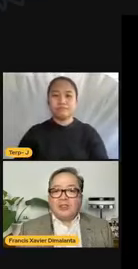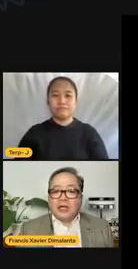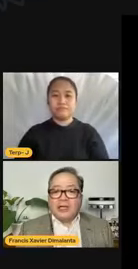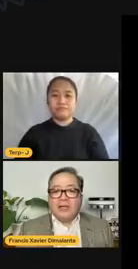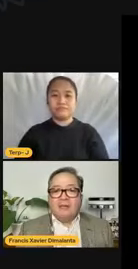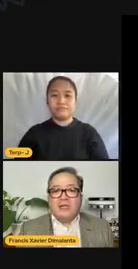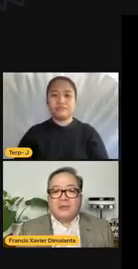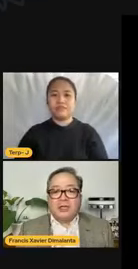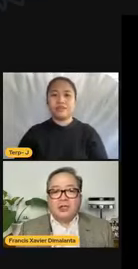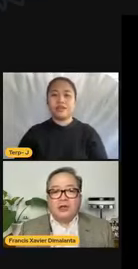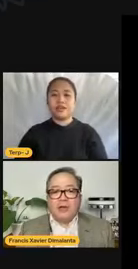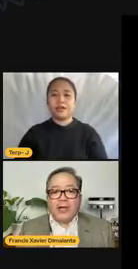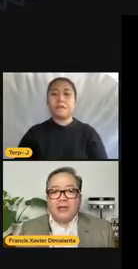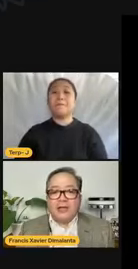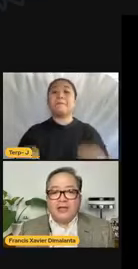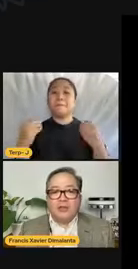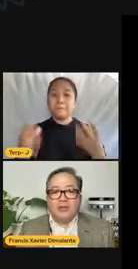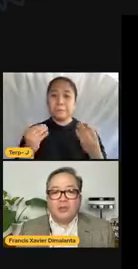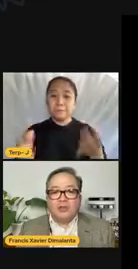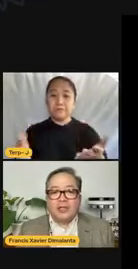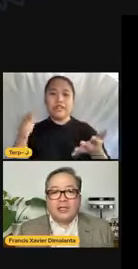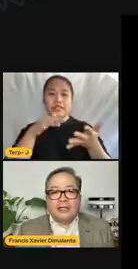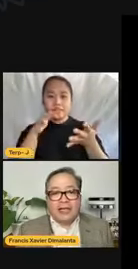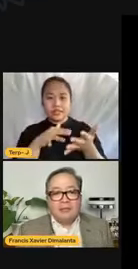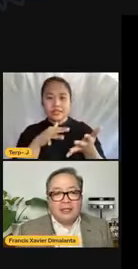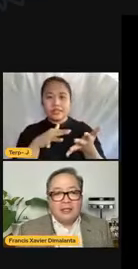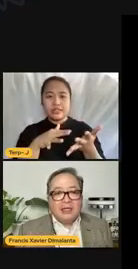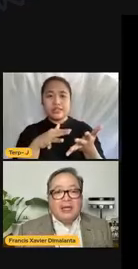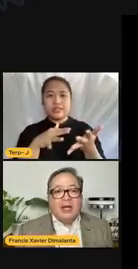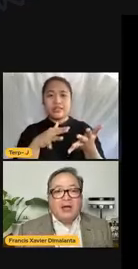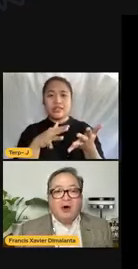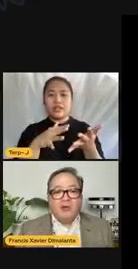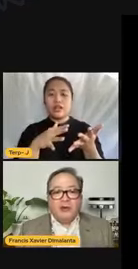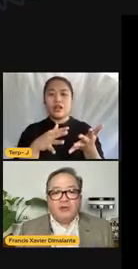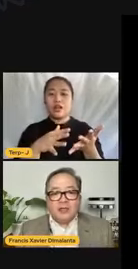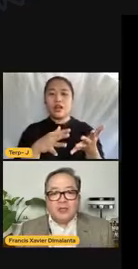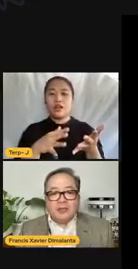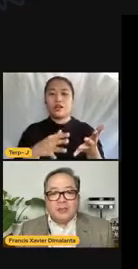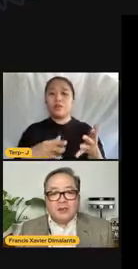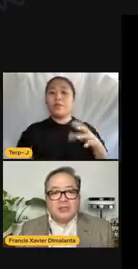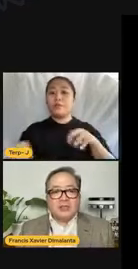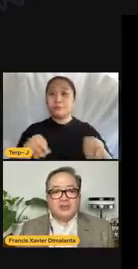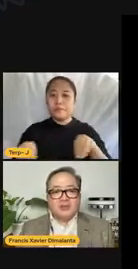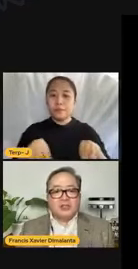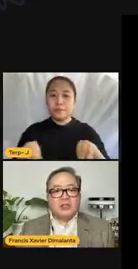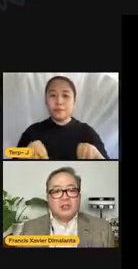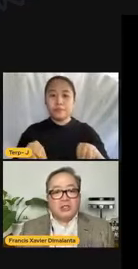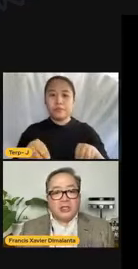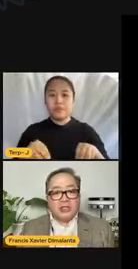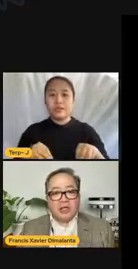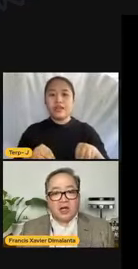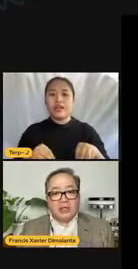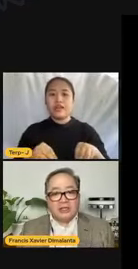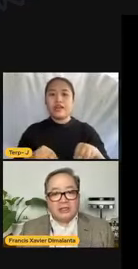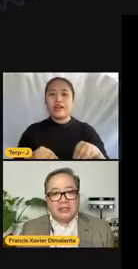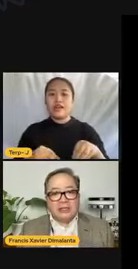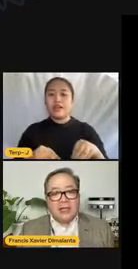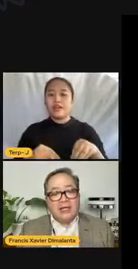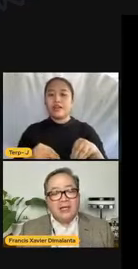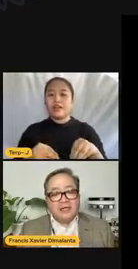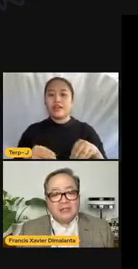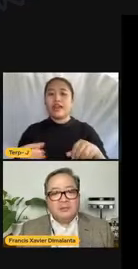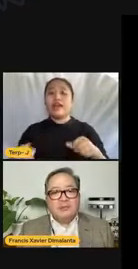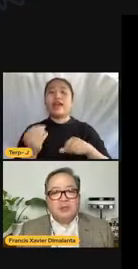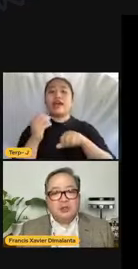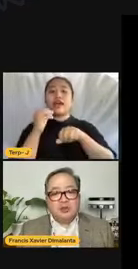Okay, most studied and best predictor of later motor skill attainment and often affected by the presence of serious congenital heart disease.